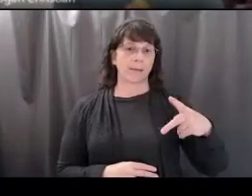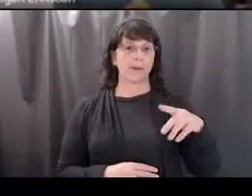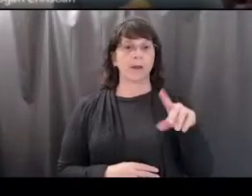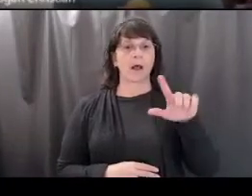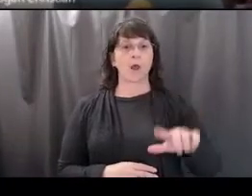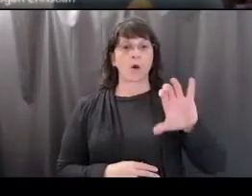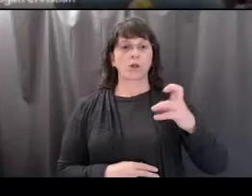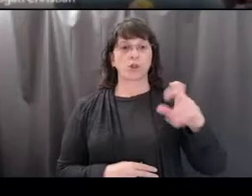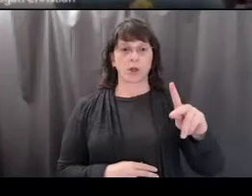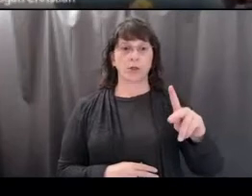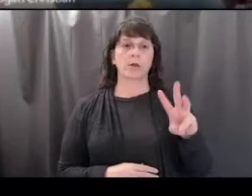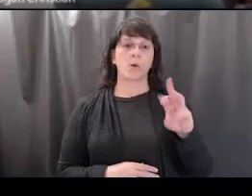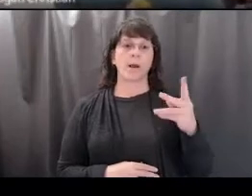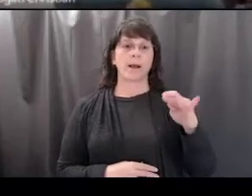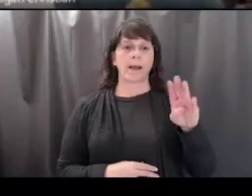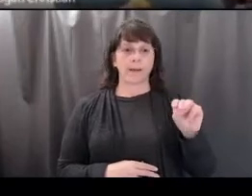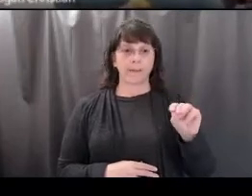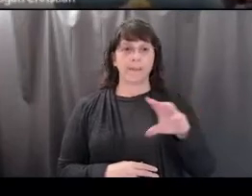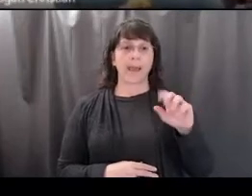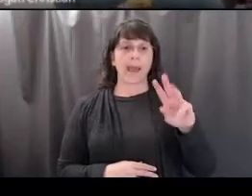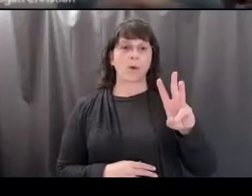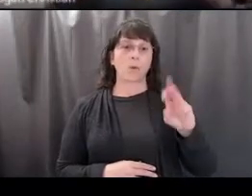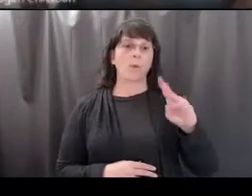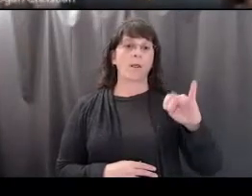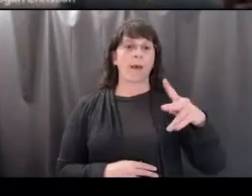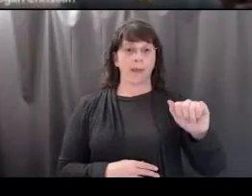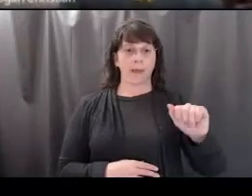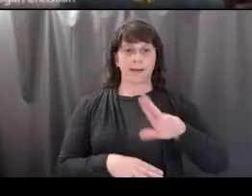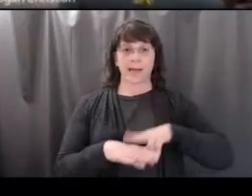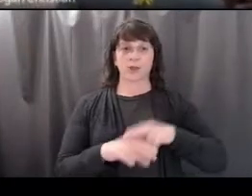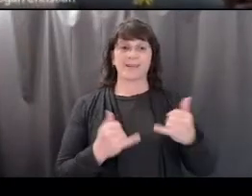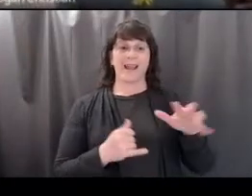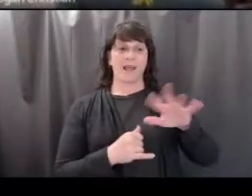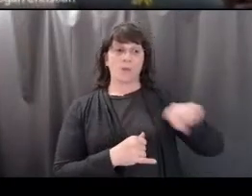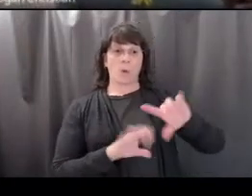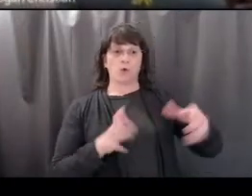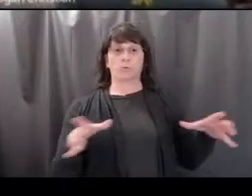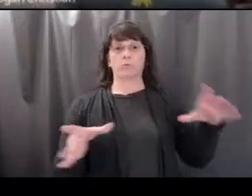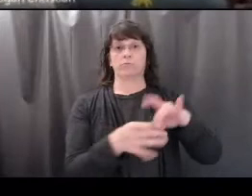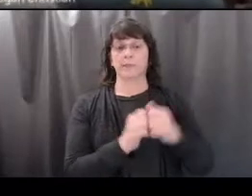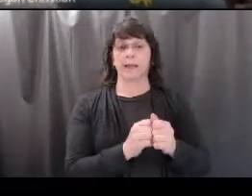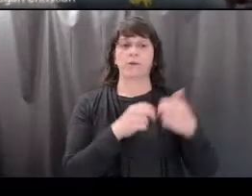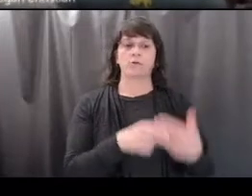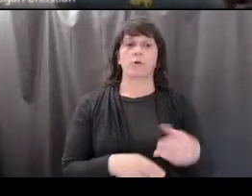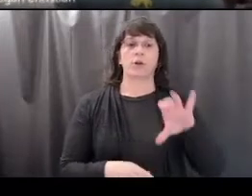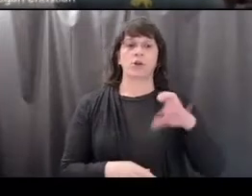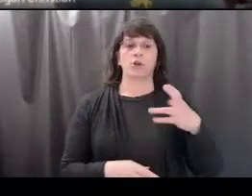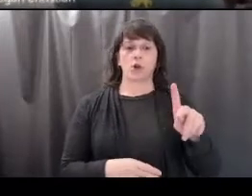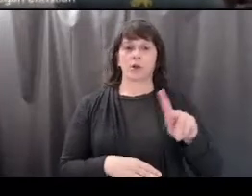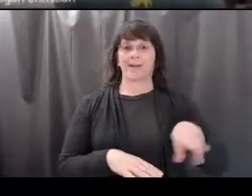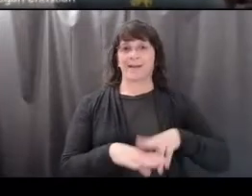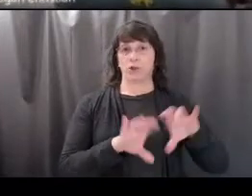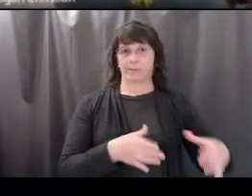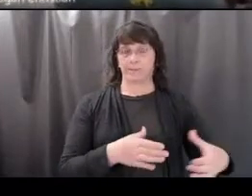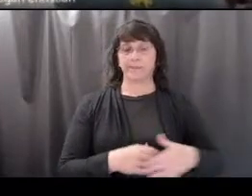Wahkiakum, and Willapa nations. And those today are known collectively as the Chinook Nation. So we just want to acknowledge that